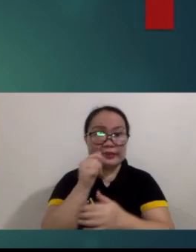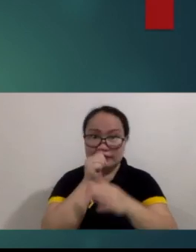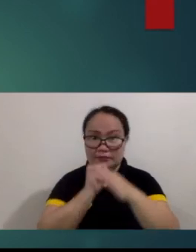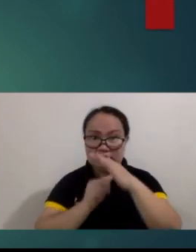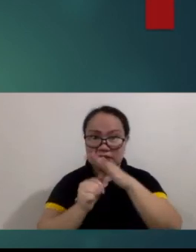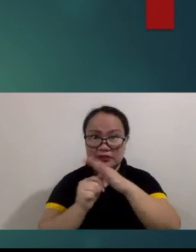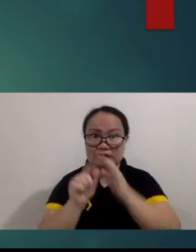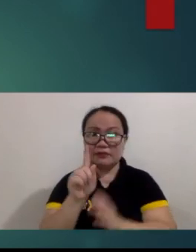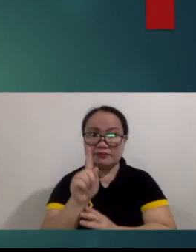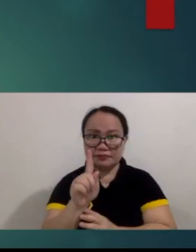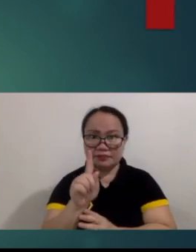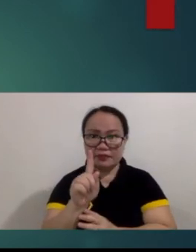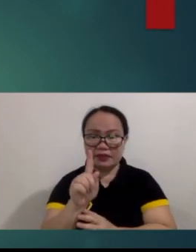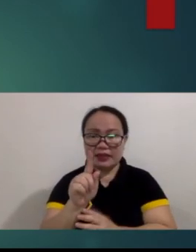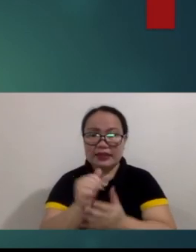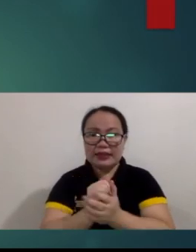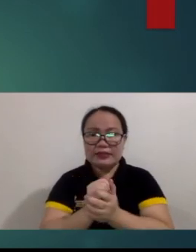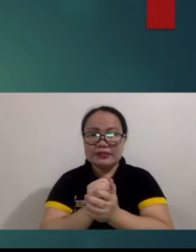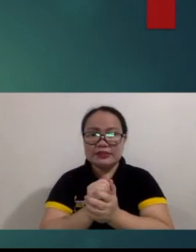1.